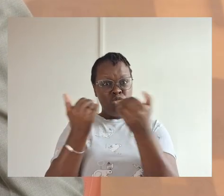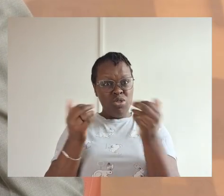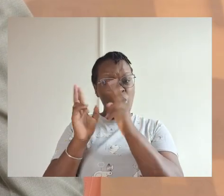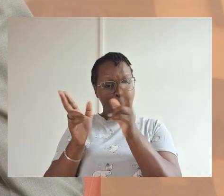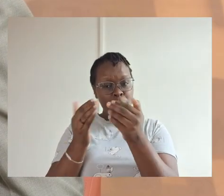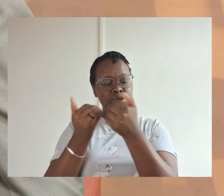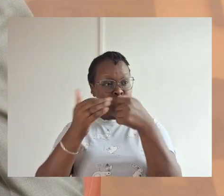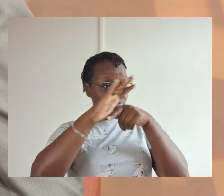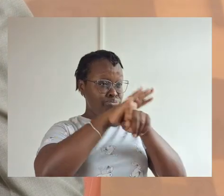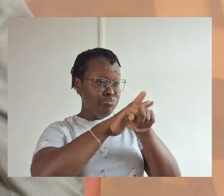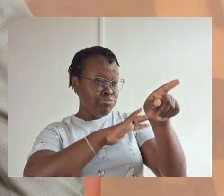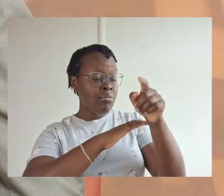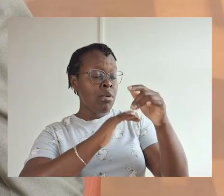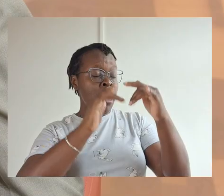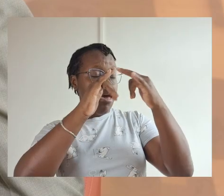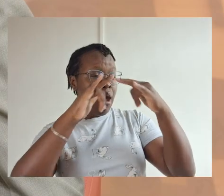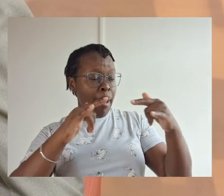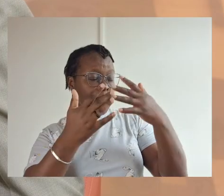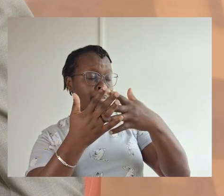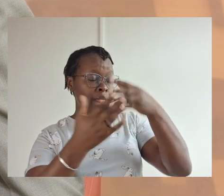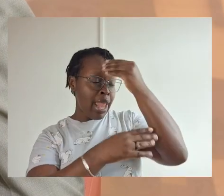And what needs to be done is that